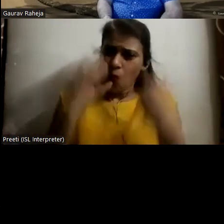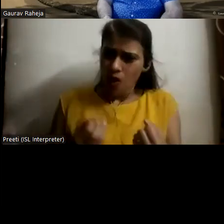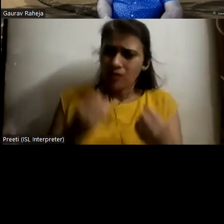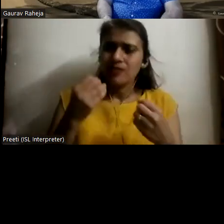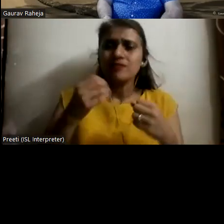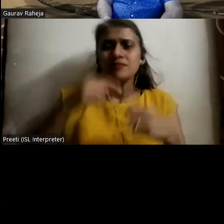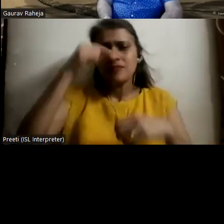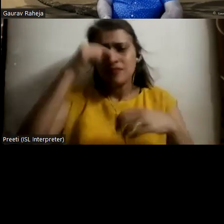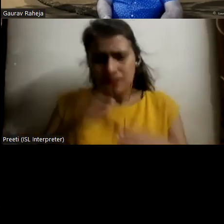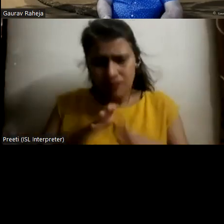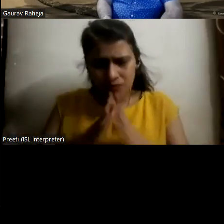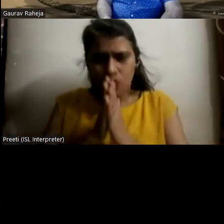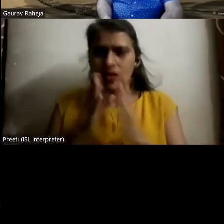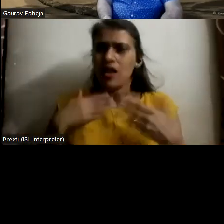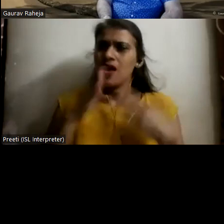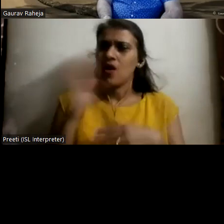who I am?